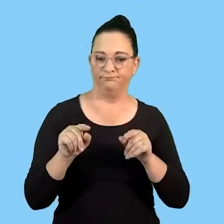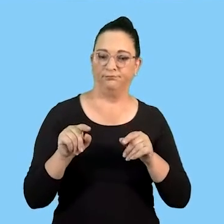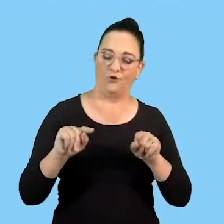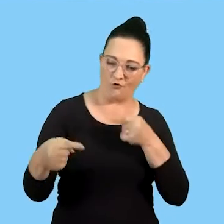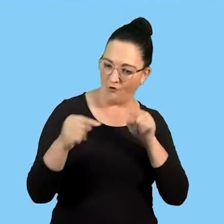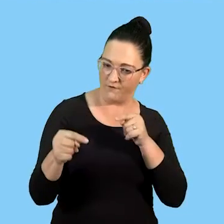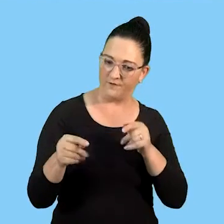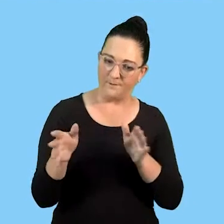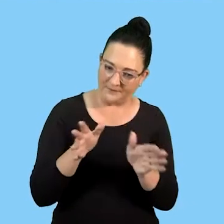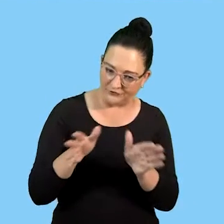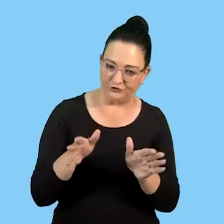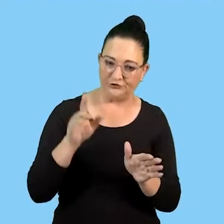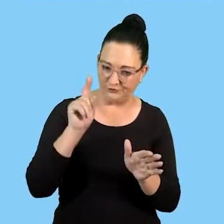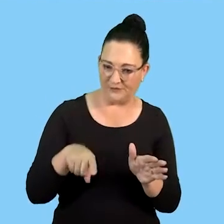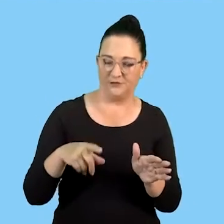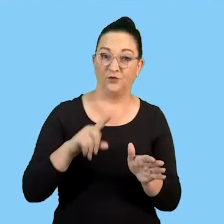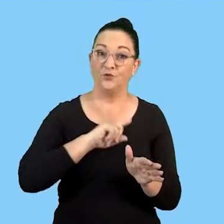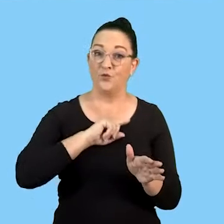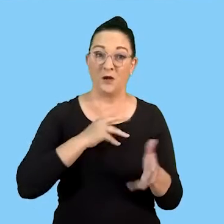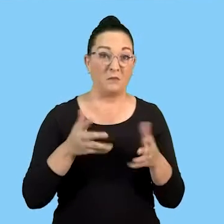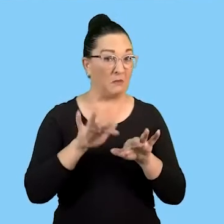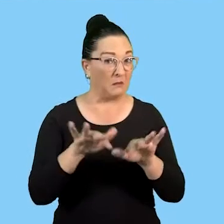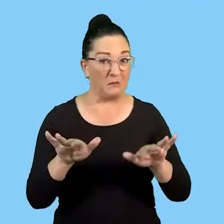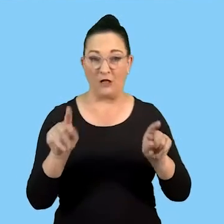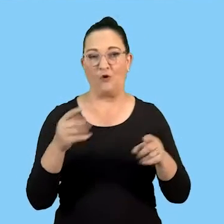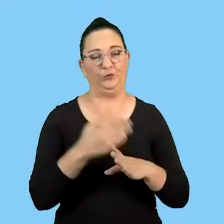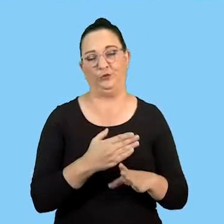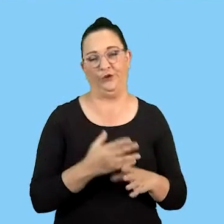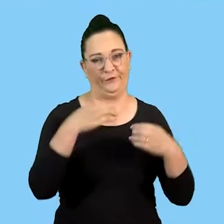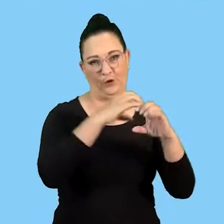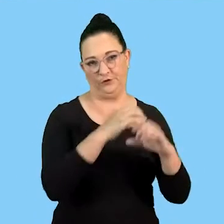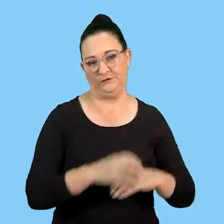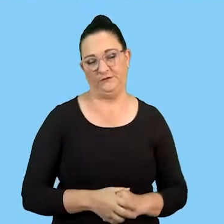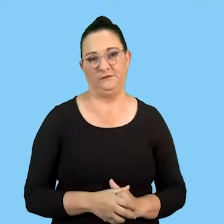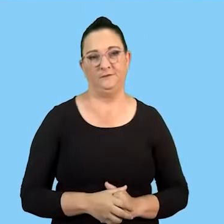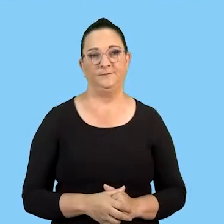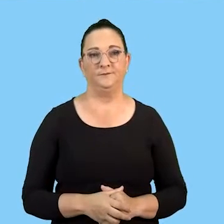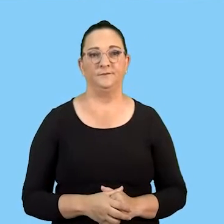or manage conflict properly, because it distracts employees from their work.